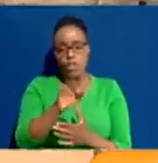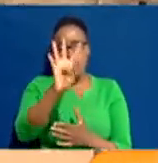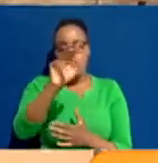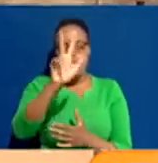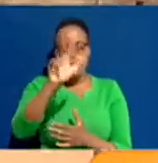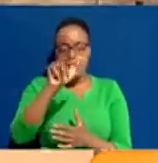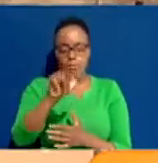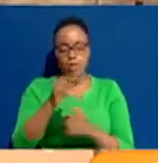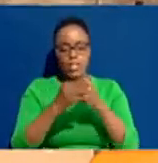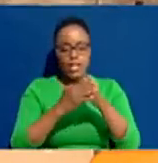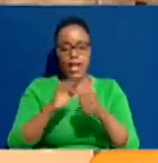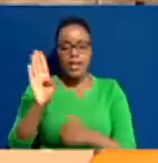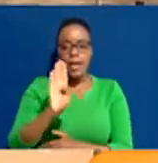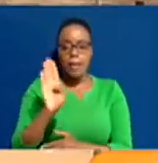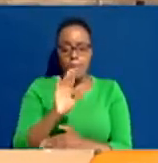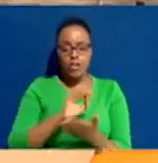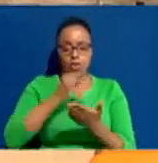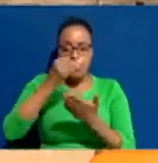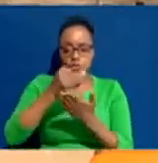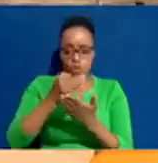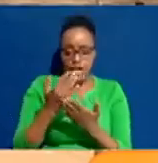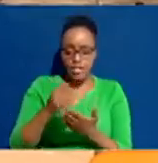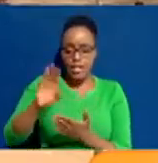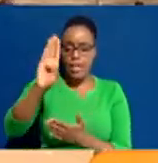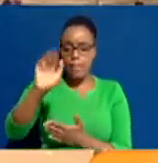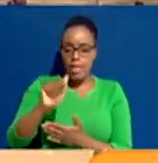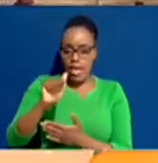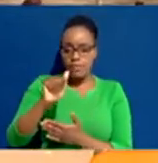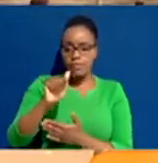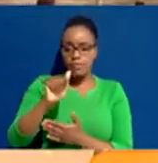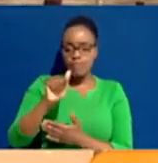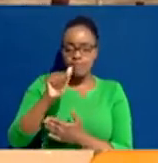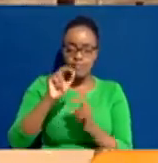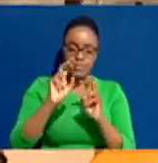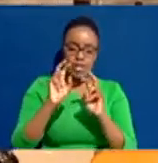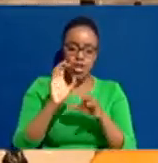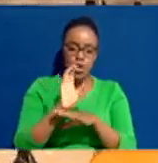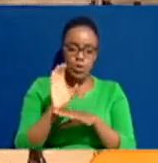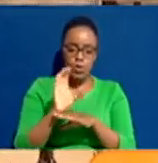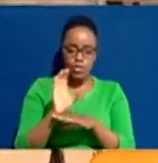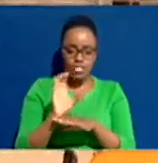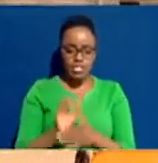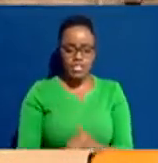43.9 billion shillings to fund undergraduate courses. Laura Otieno, Citizen TV.